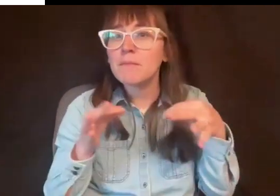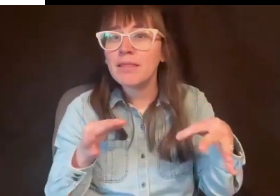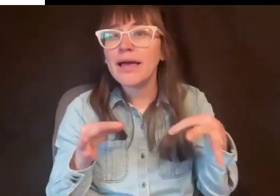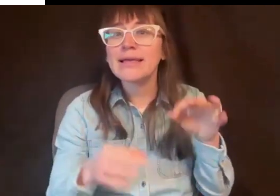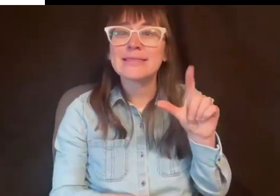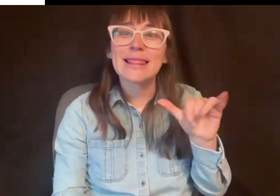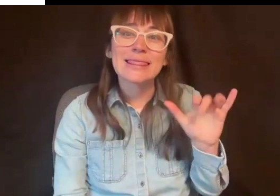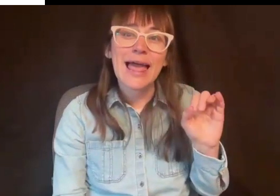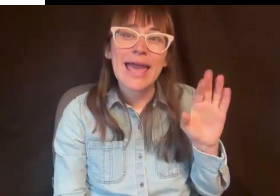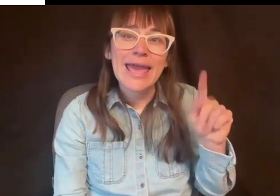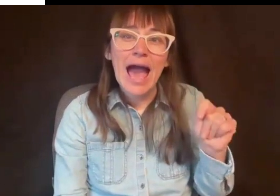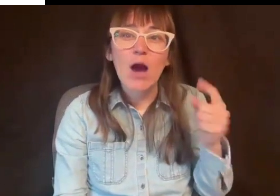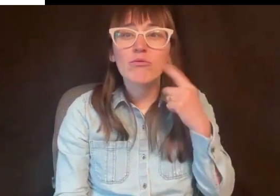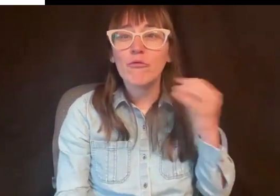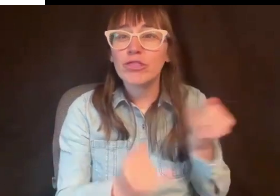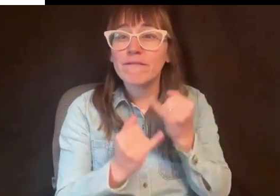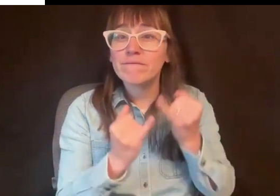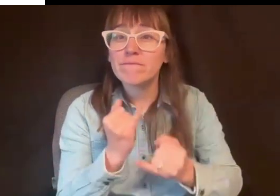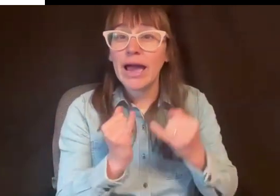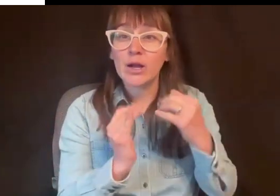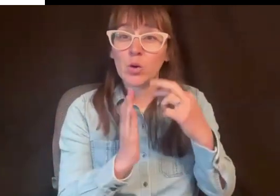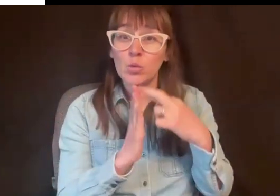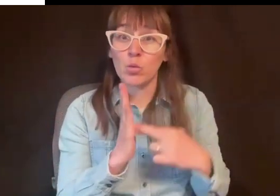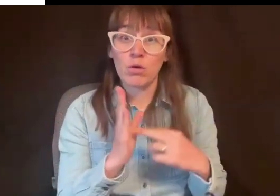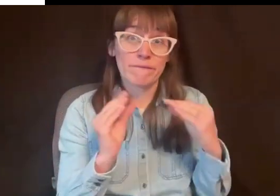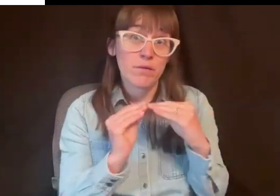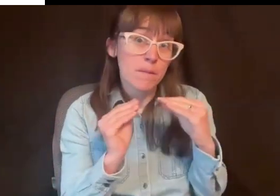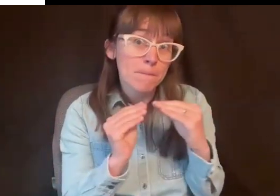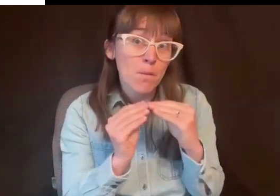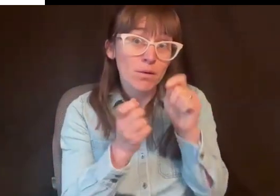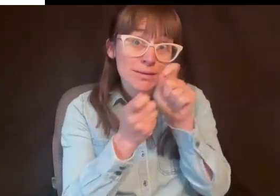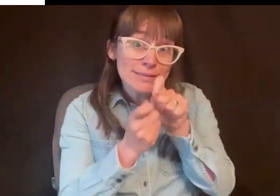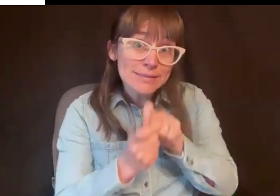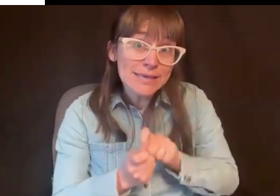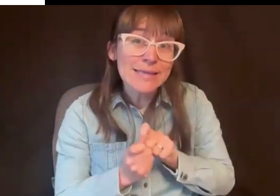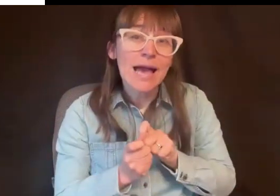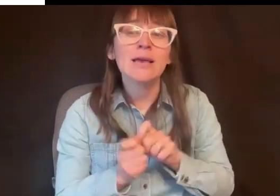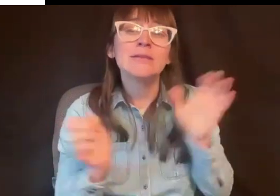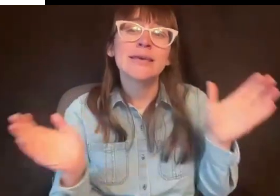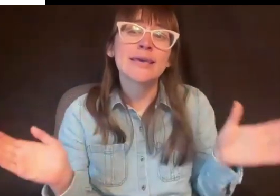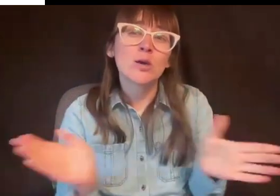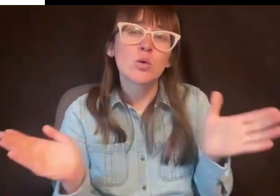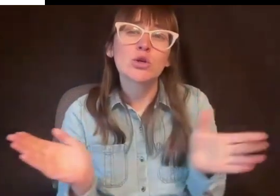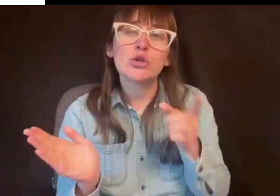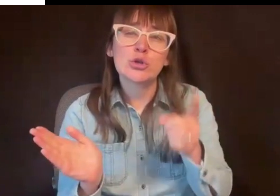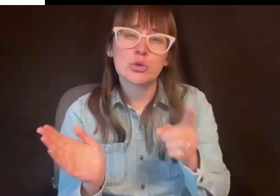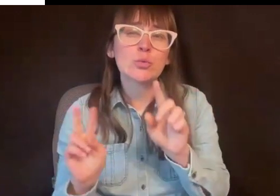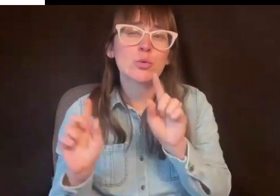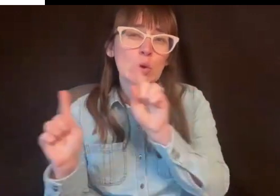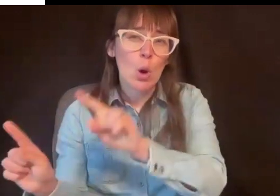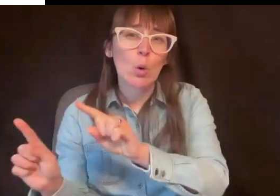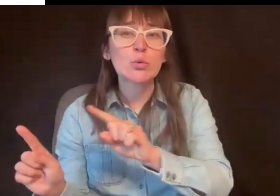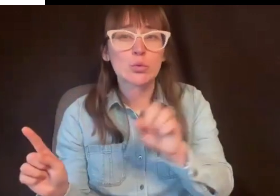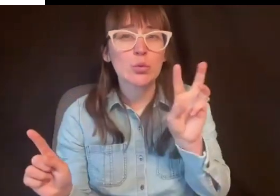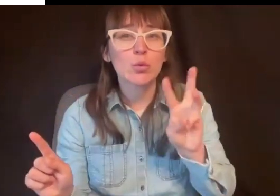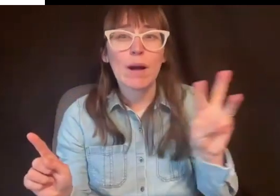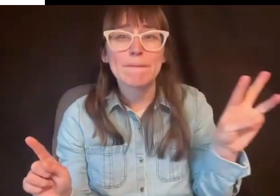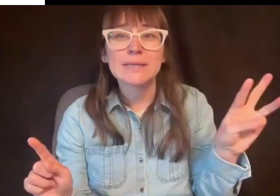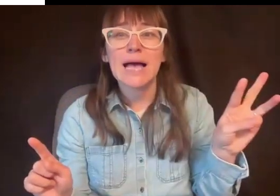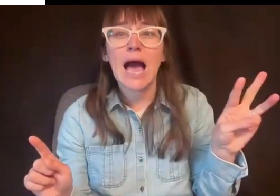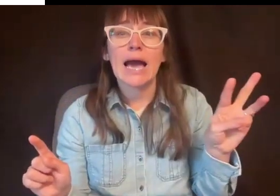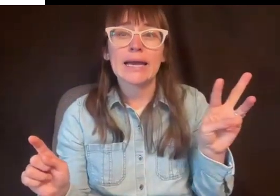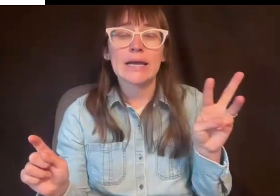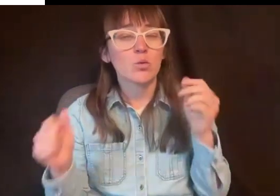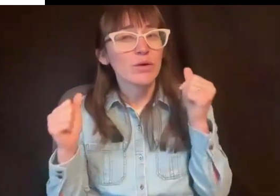rule. For a more detailed orientation to the rule, I encourage you again to visit our regulation webpage where we've